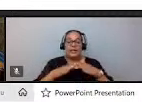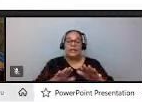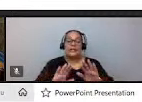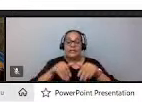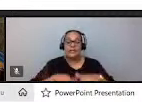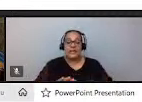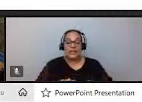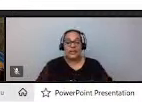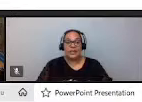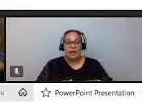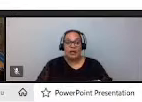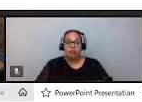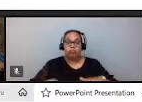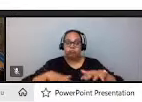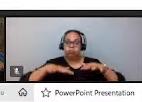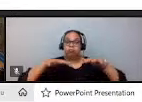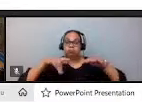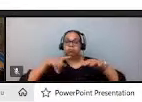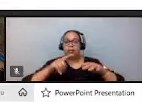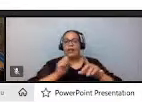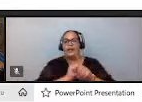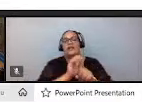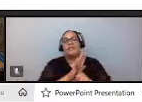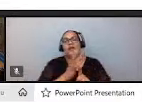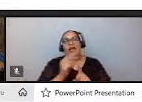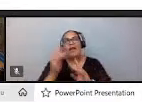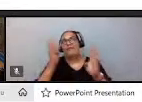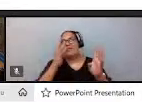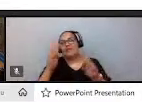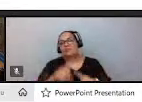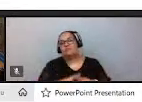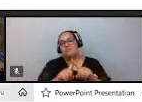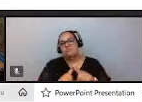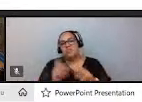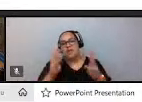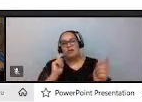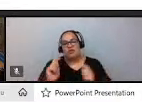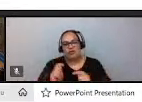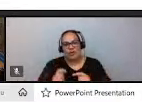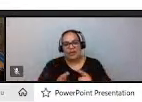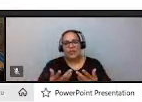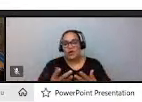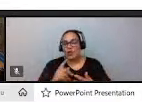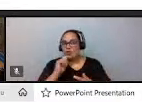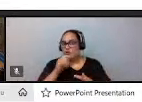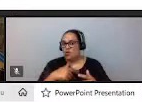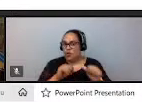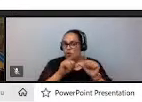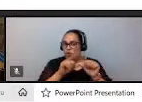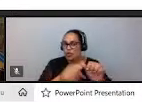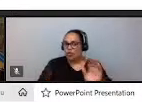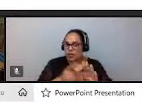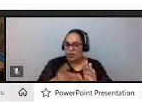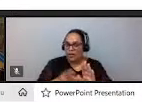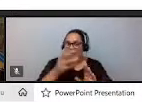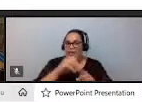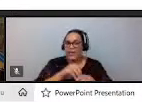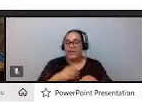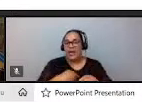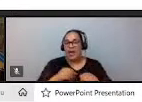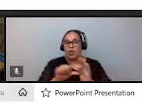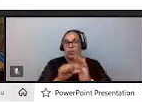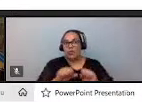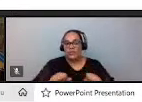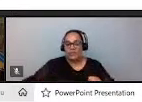impact um and obviously contributed to by climate change so the question would then be as we continue to develop within our key